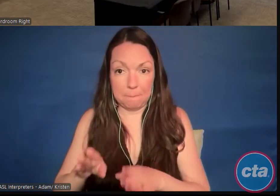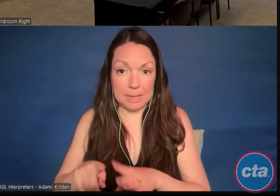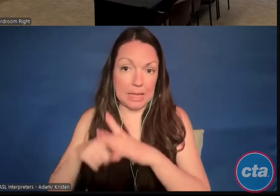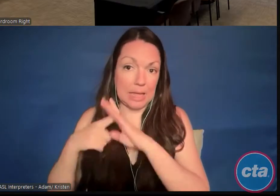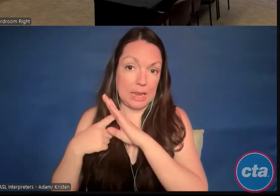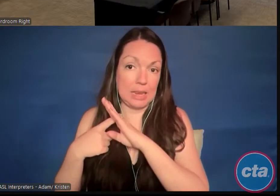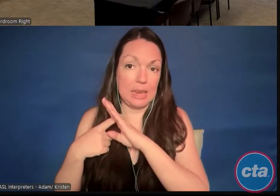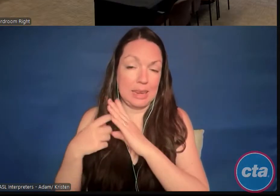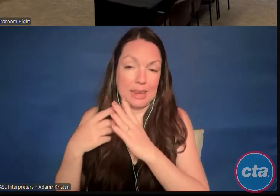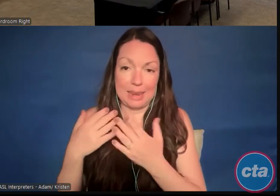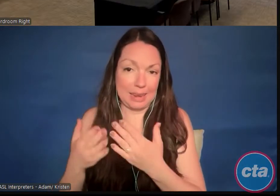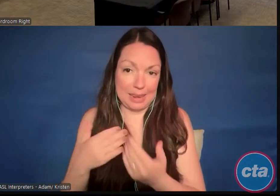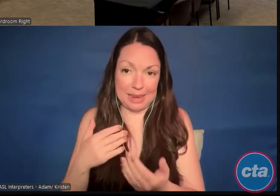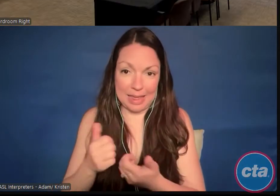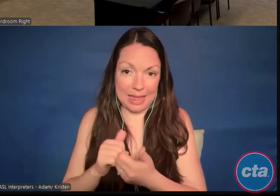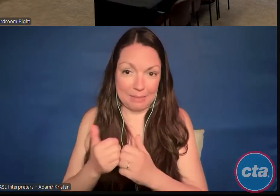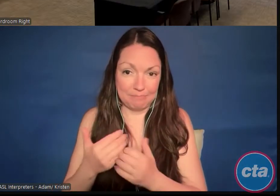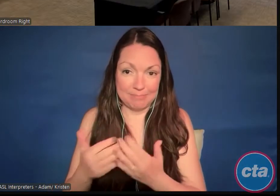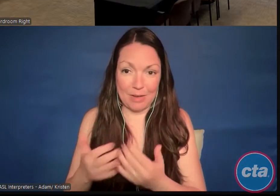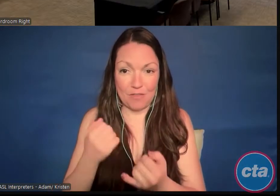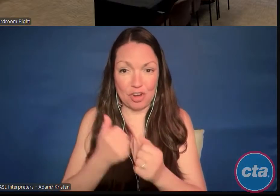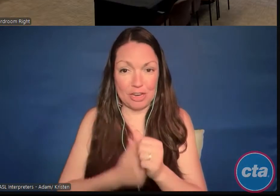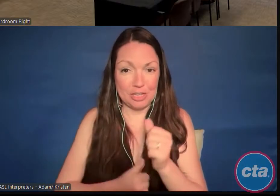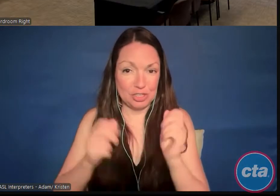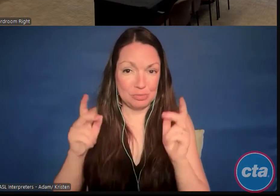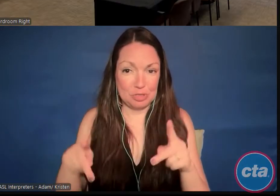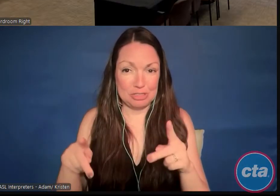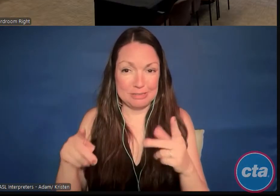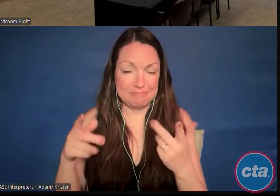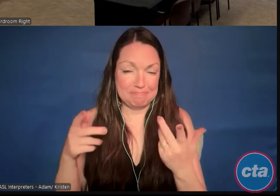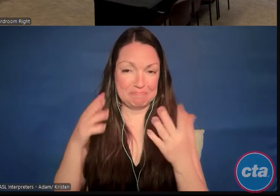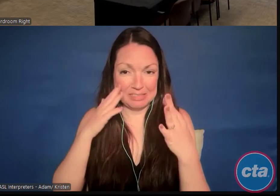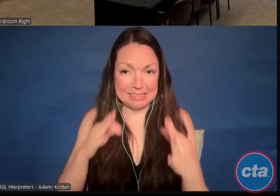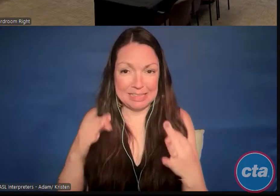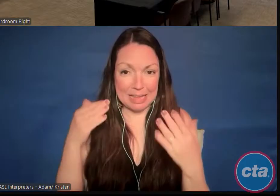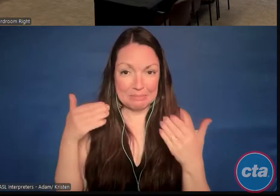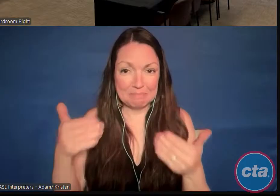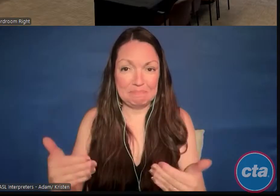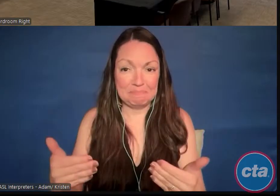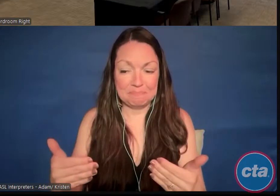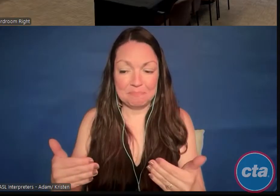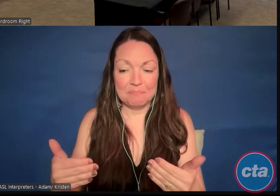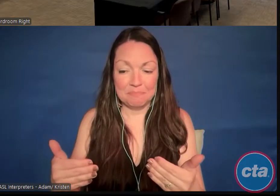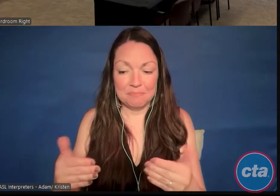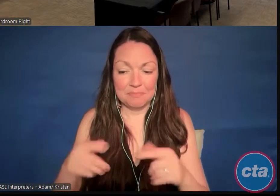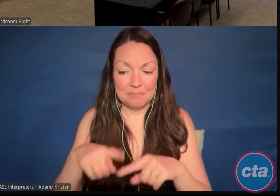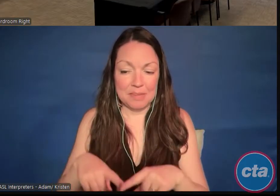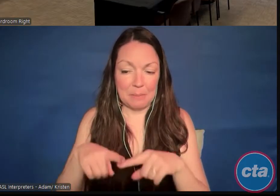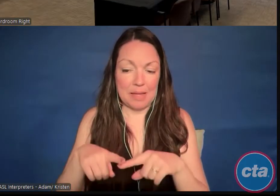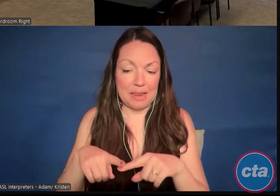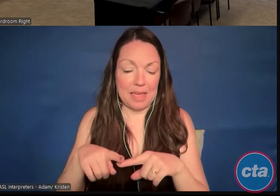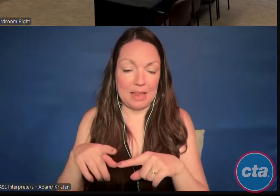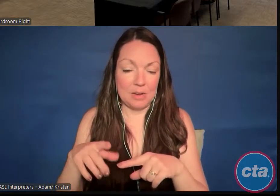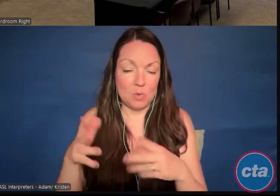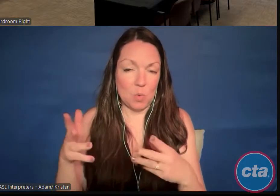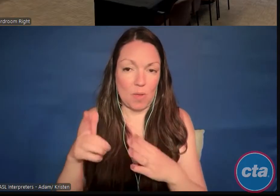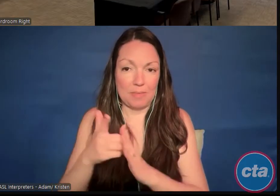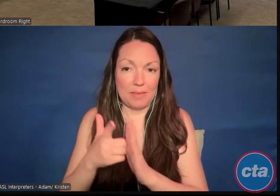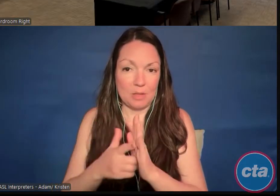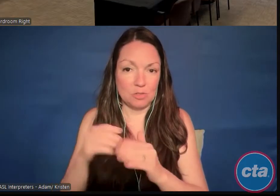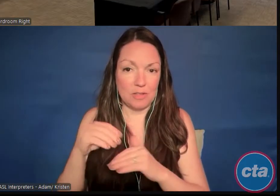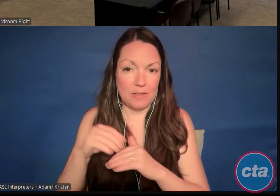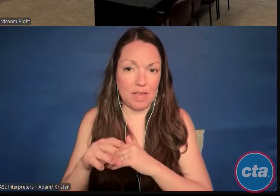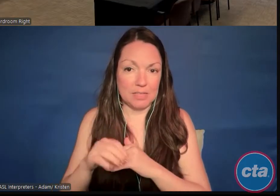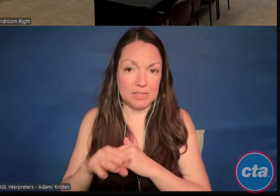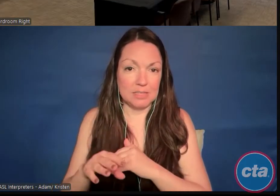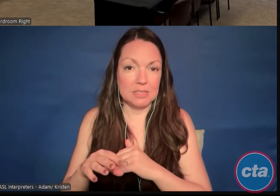beginning, however each individual decides to move forward. But depending, of course, on what council's advising